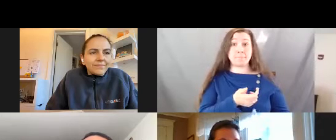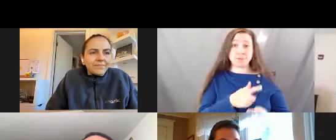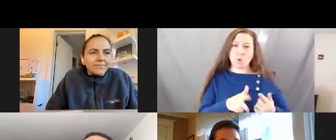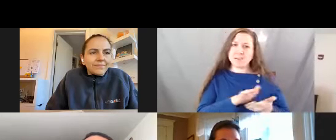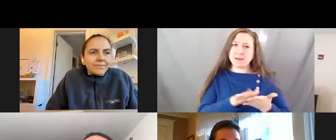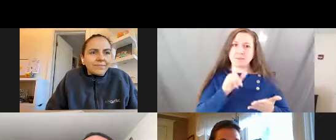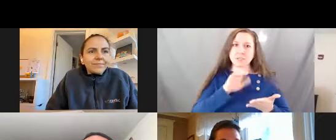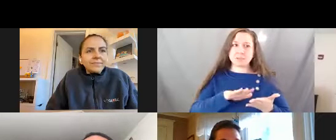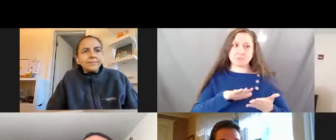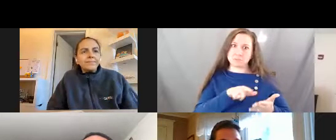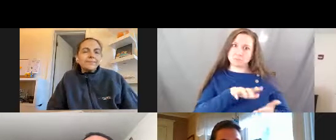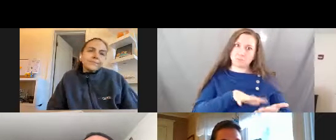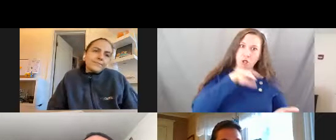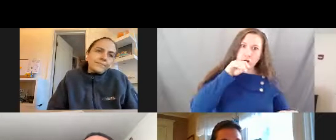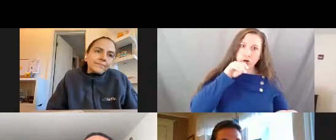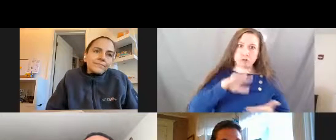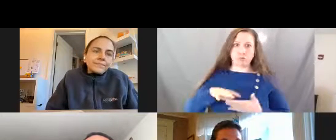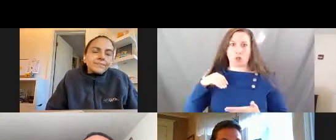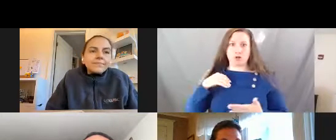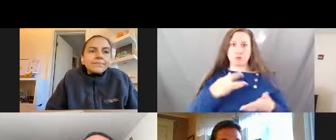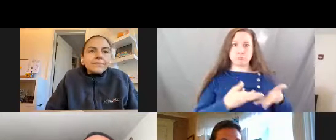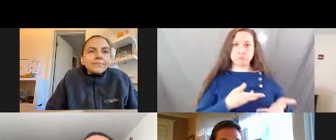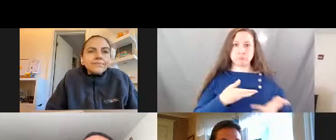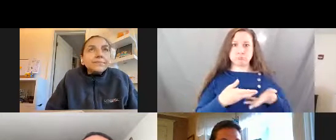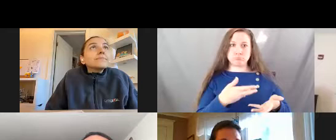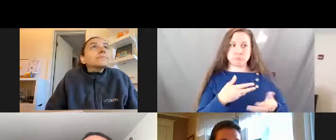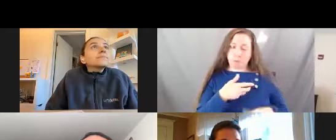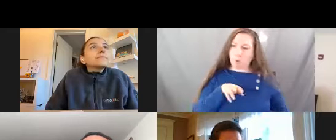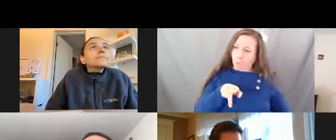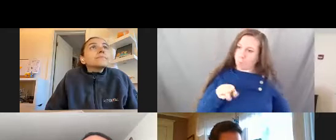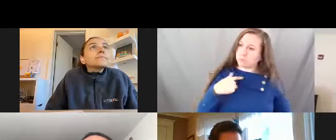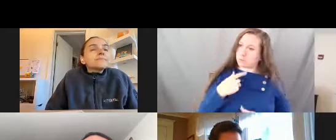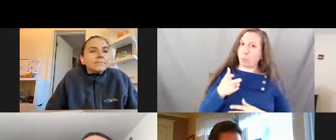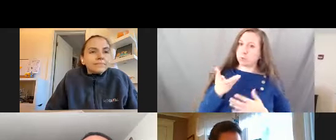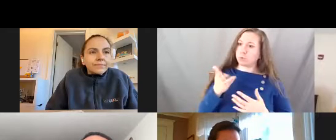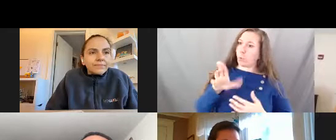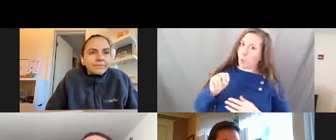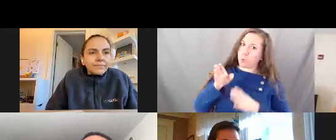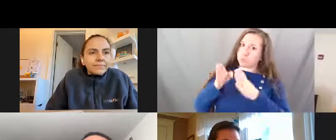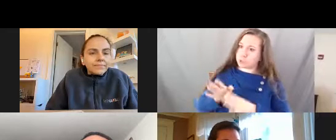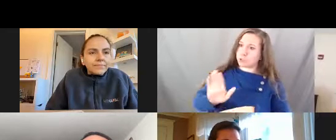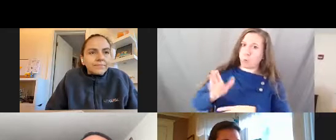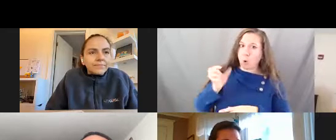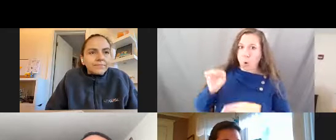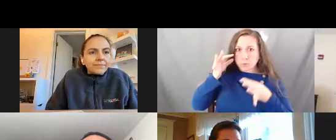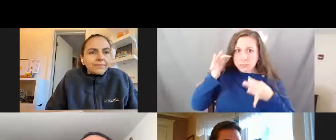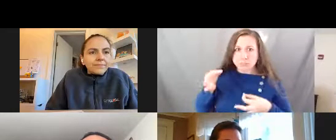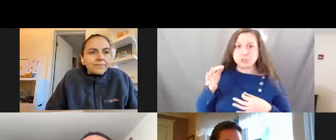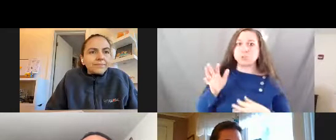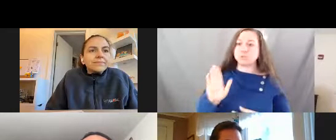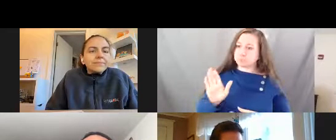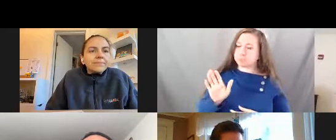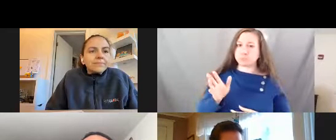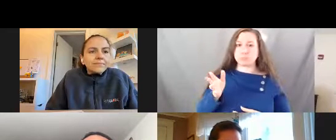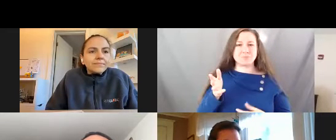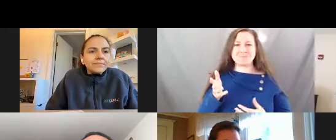you, and that way you're like, you have your own stance, and you are where you are. So you're maintaining, like, you don't